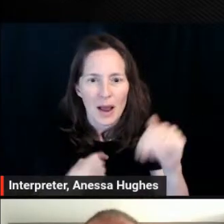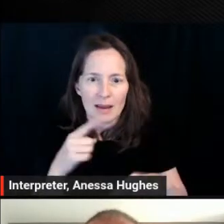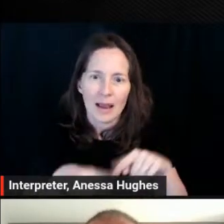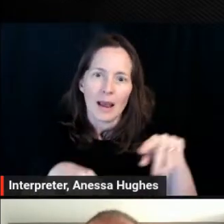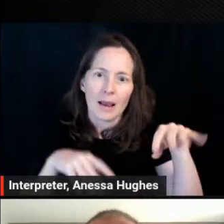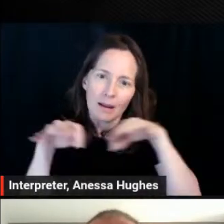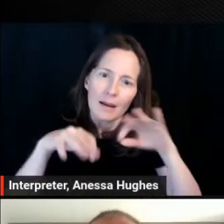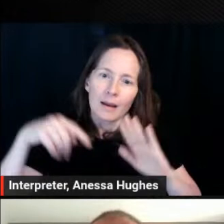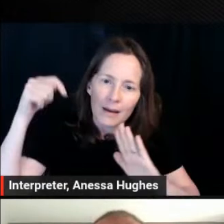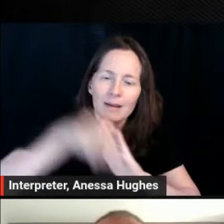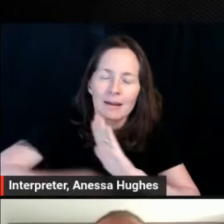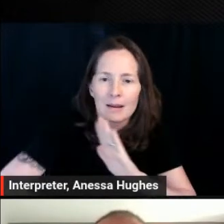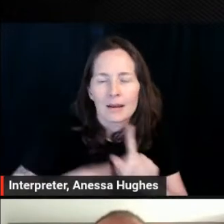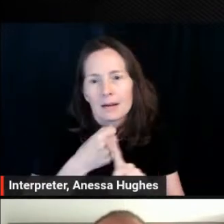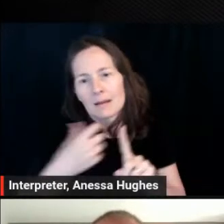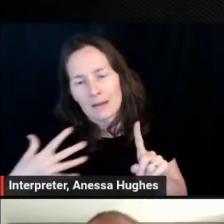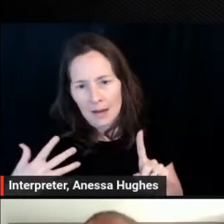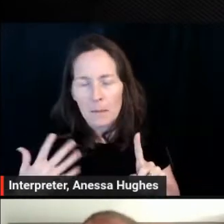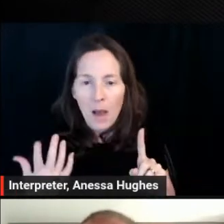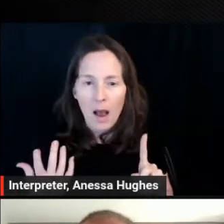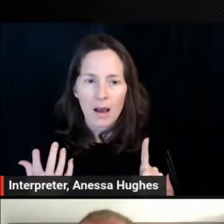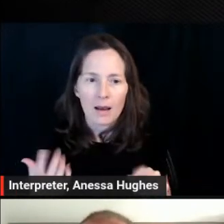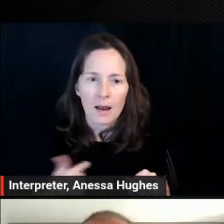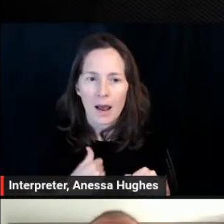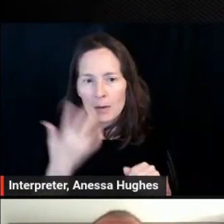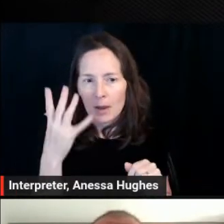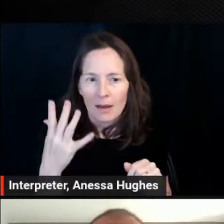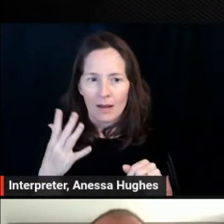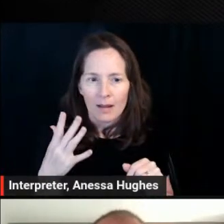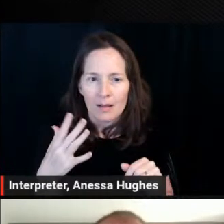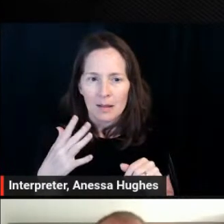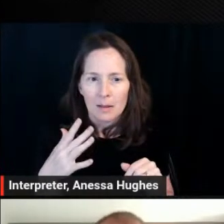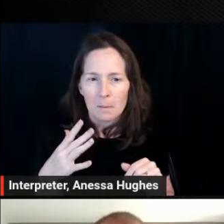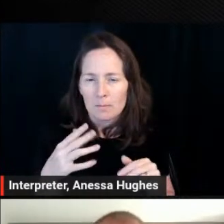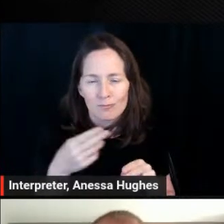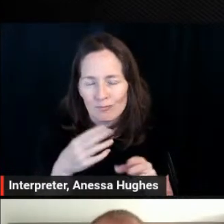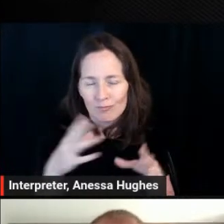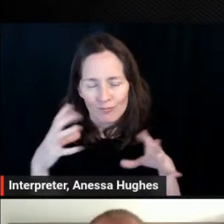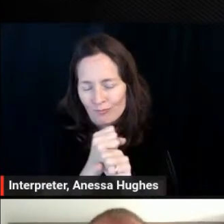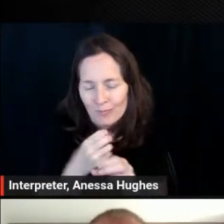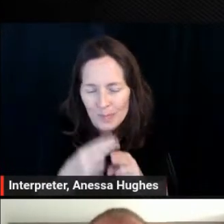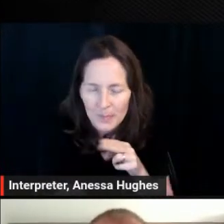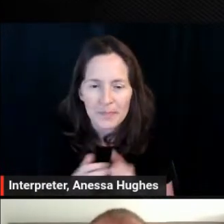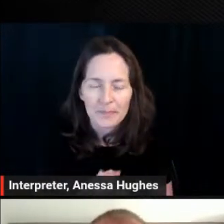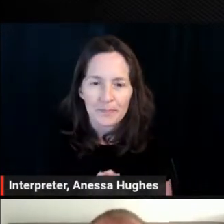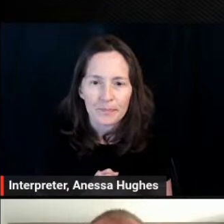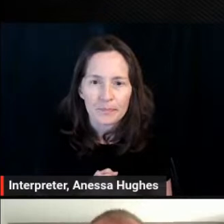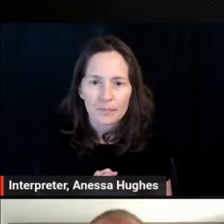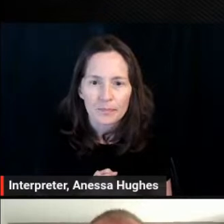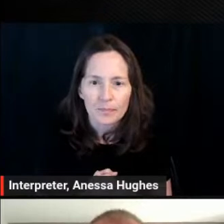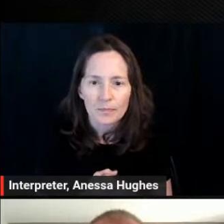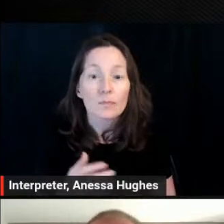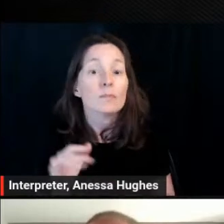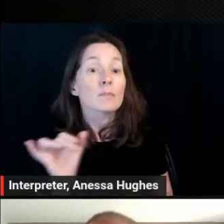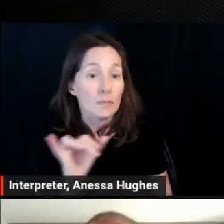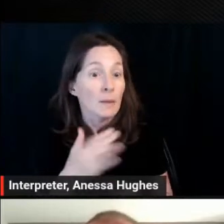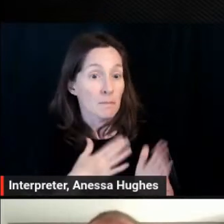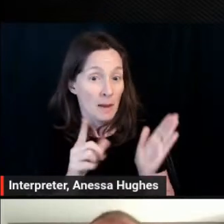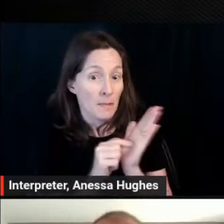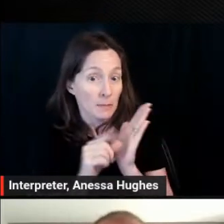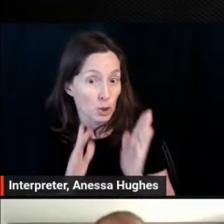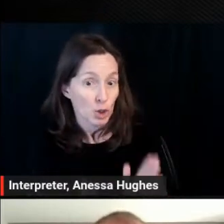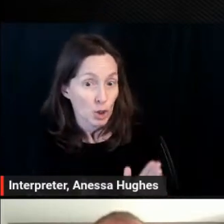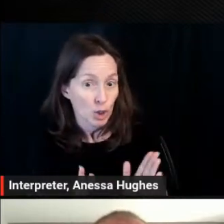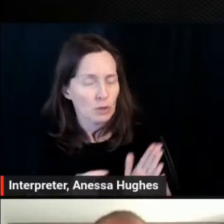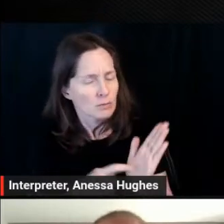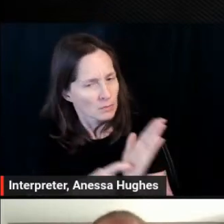Likewise, my publisher requires me to pass over much of this book's astonishing second half, in which readers